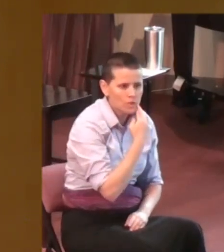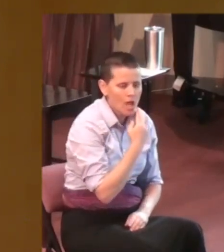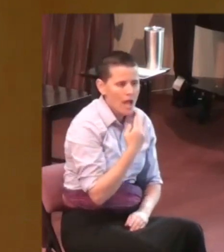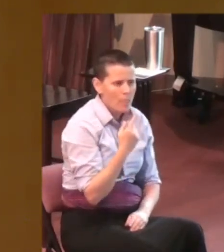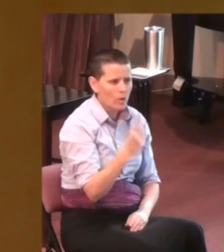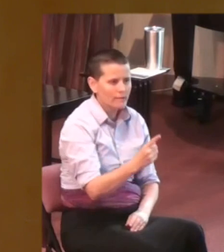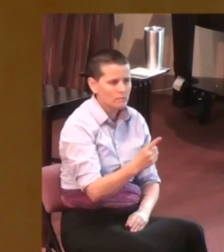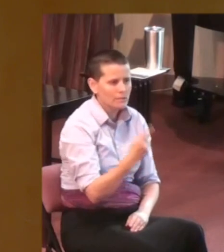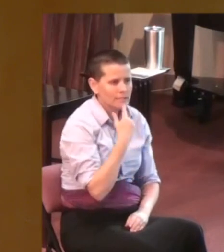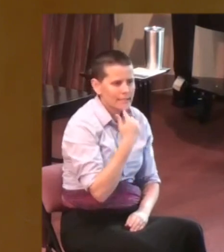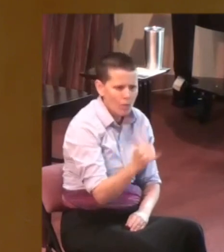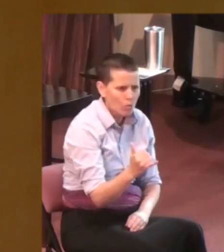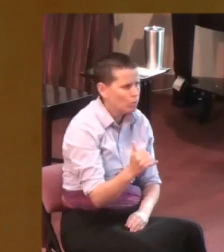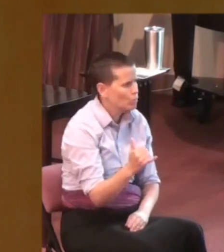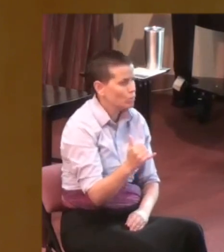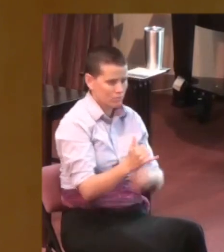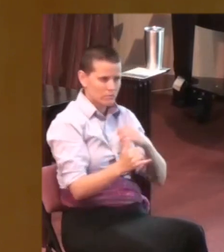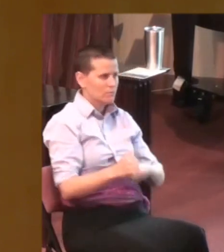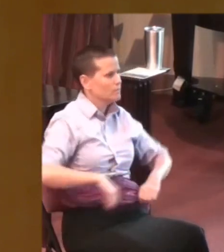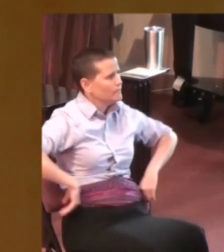told me.